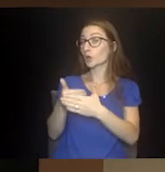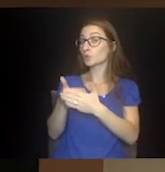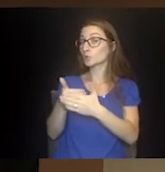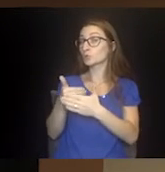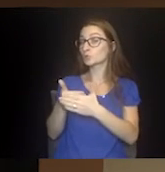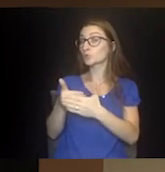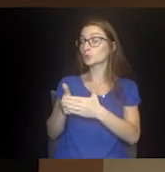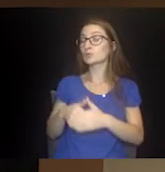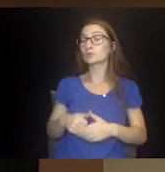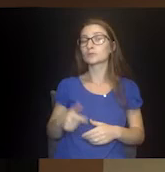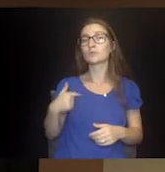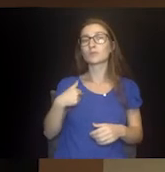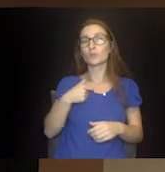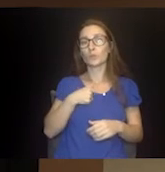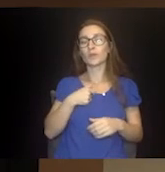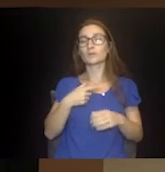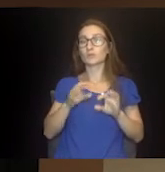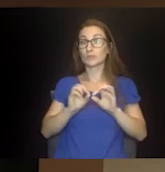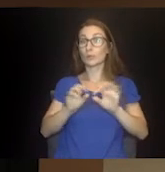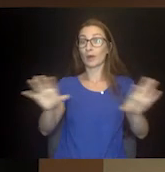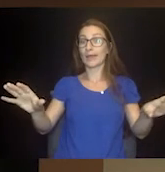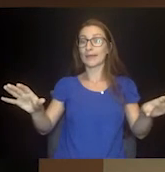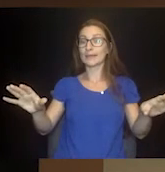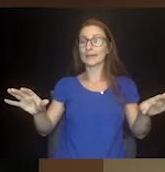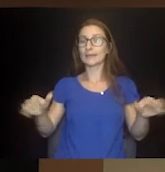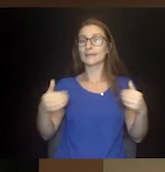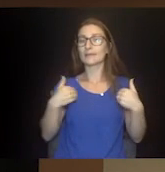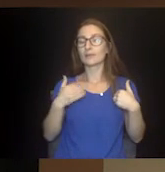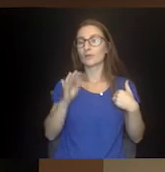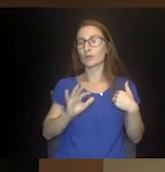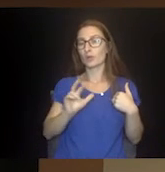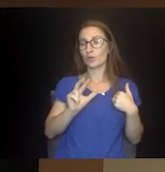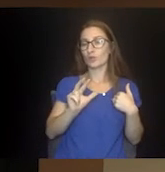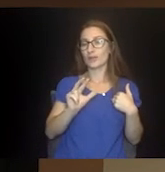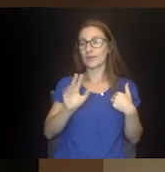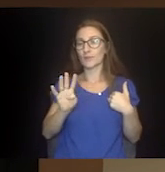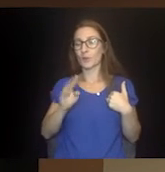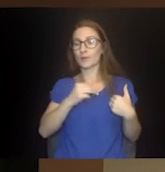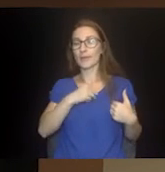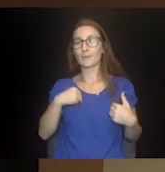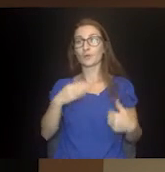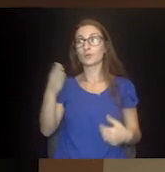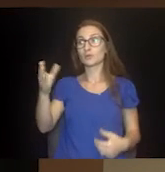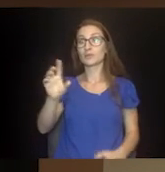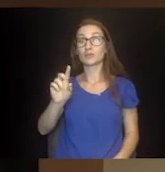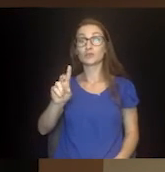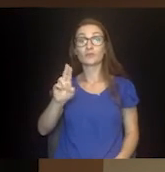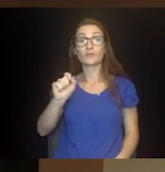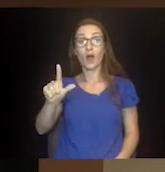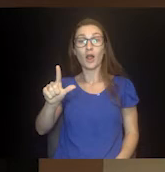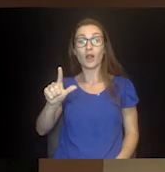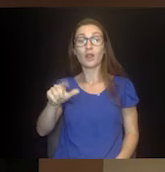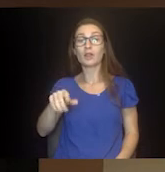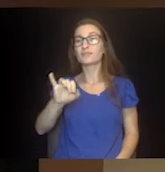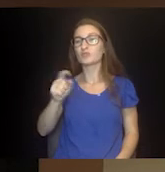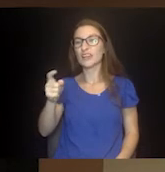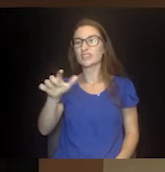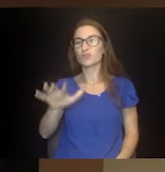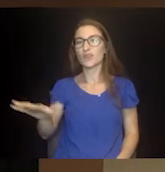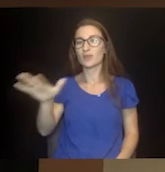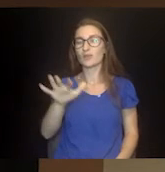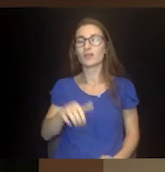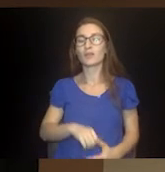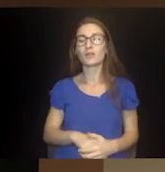We're close to it. We're spread out. We have a lot of we have like 3 or 4 members at the moment in the Jacksonville,